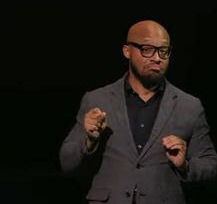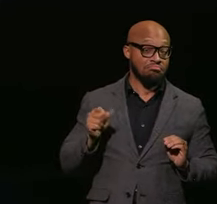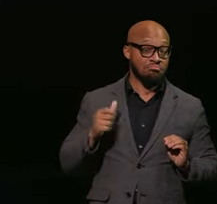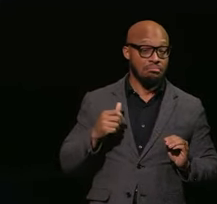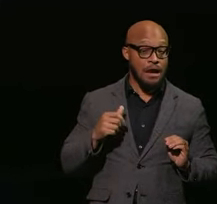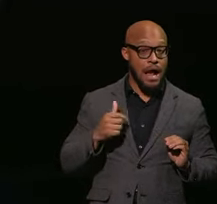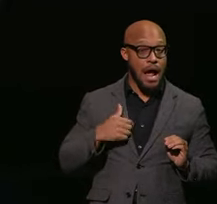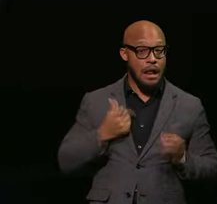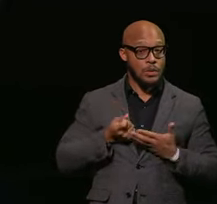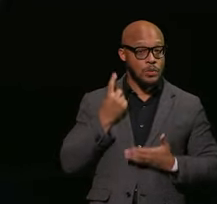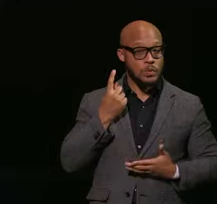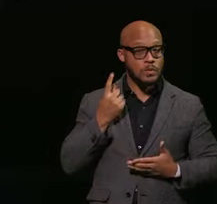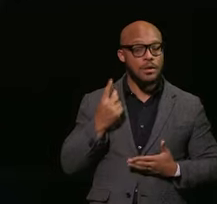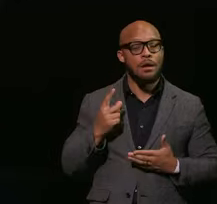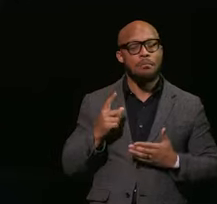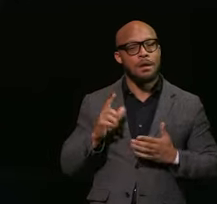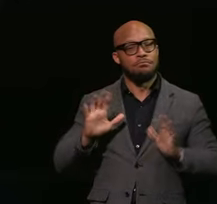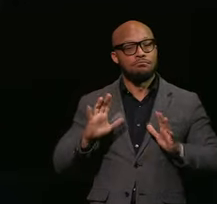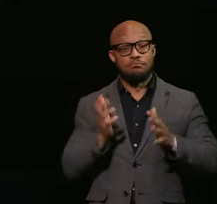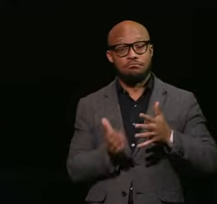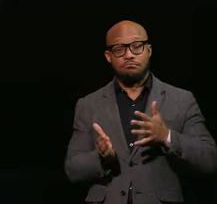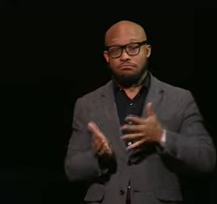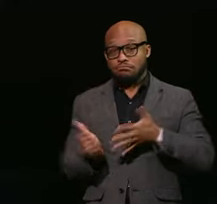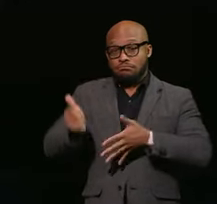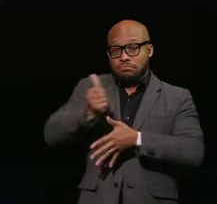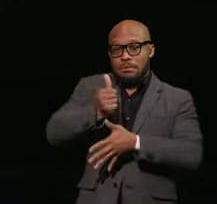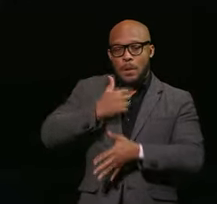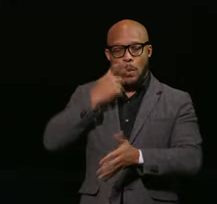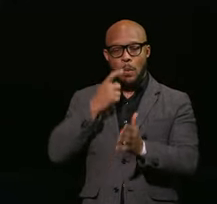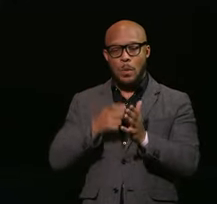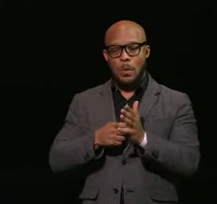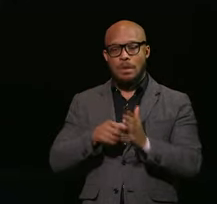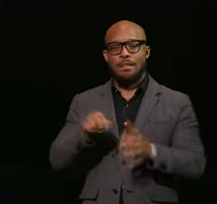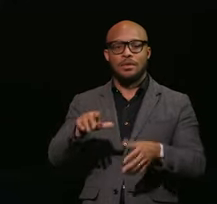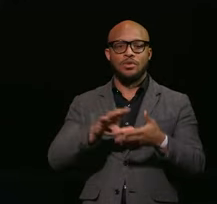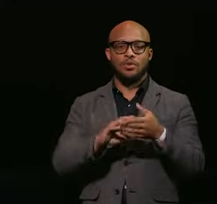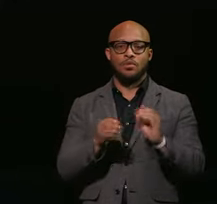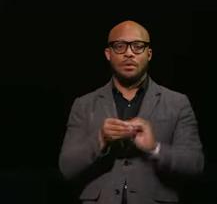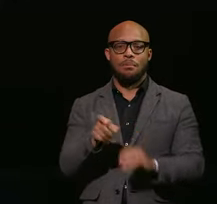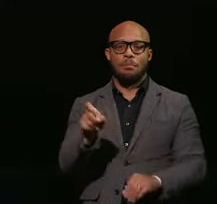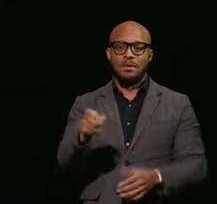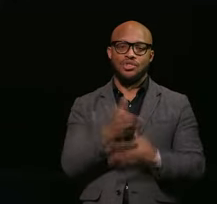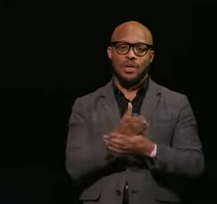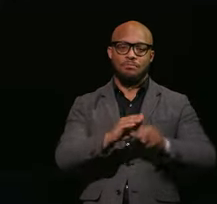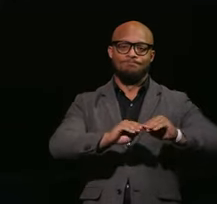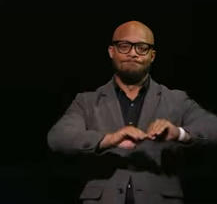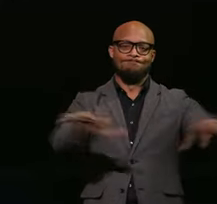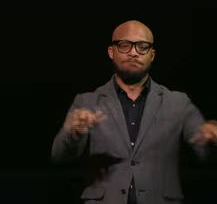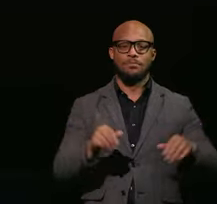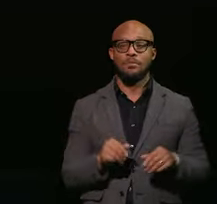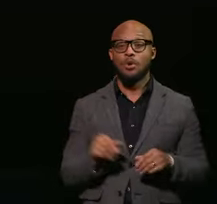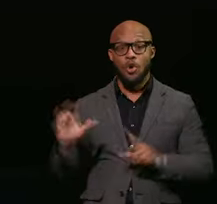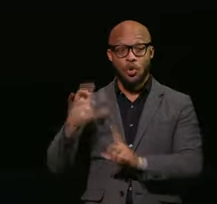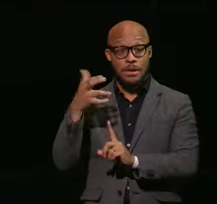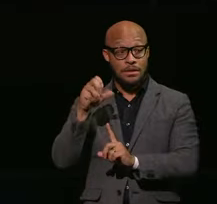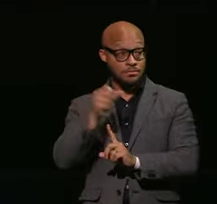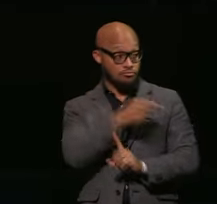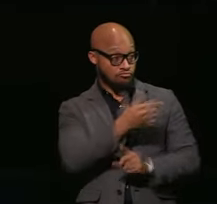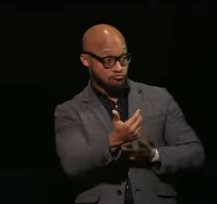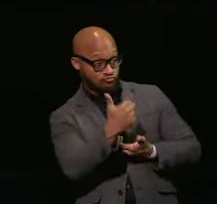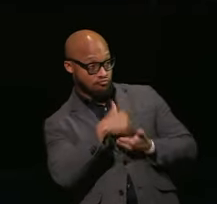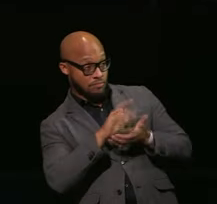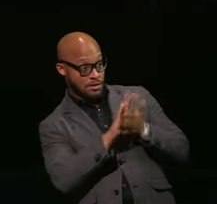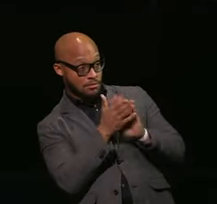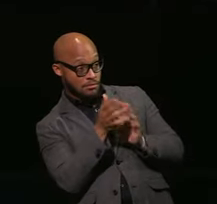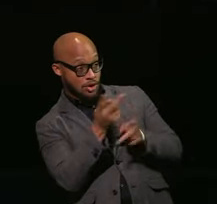it was a story that needed to be told. And so Chris asked me if I would come on board as a producer, and so I was delighted to do so.